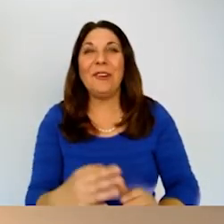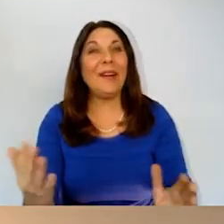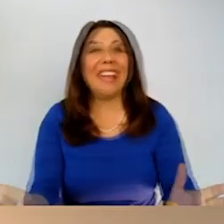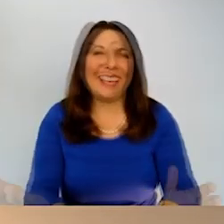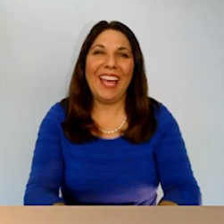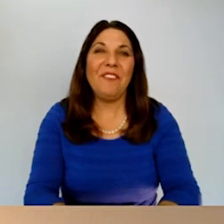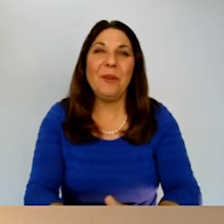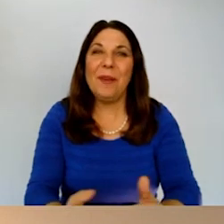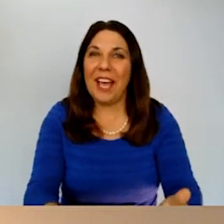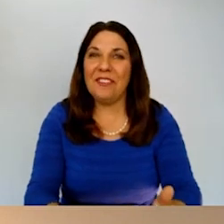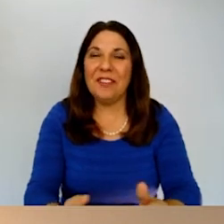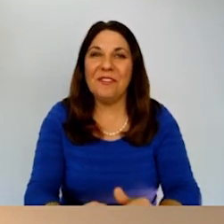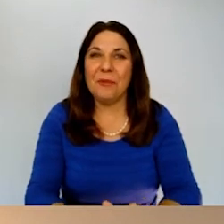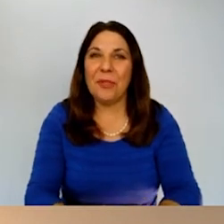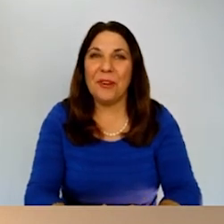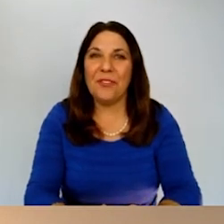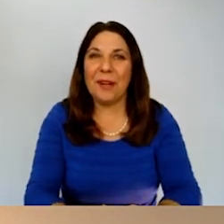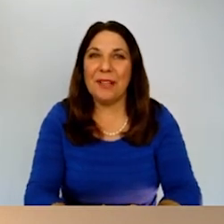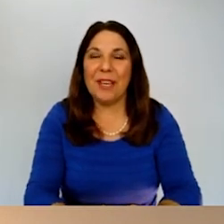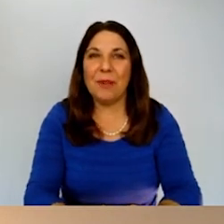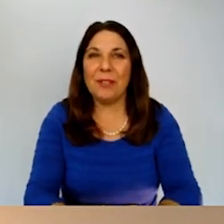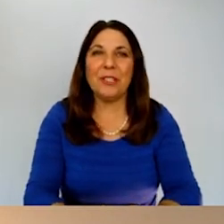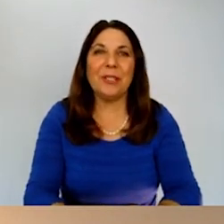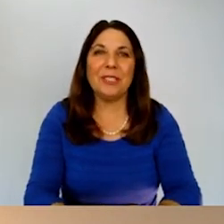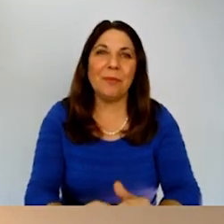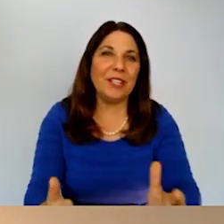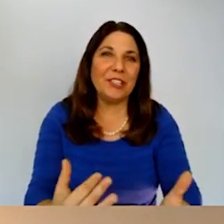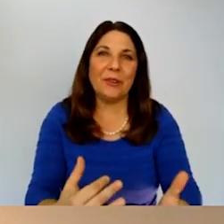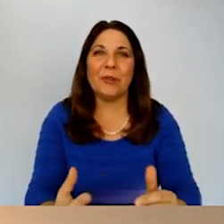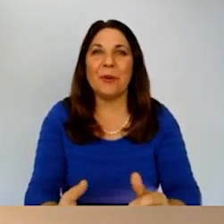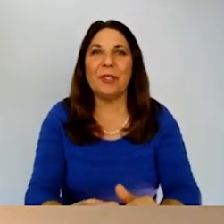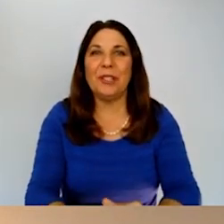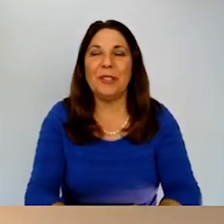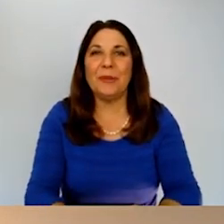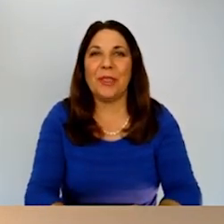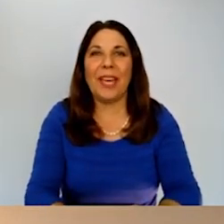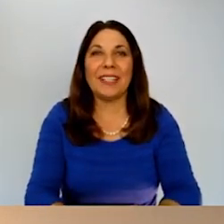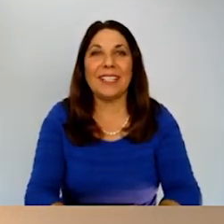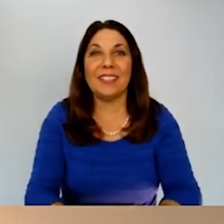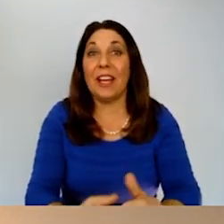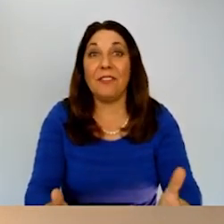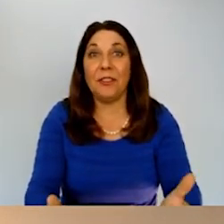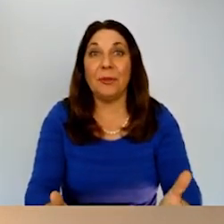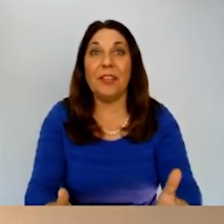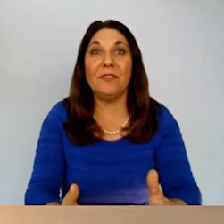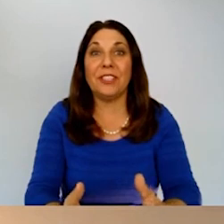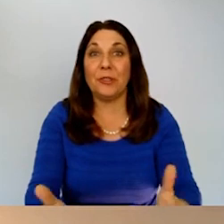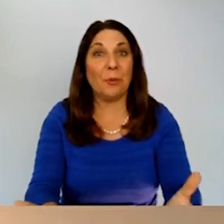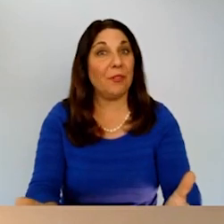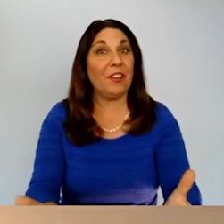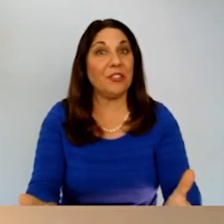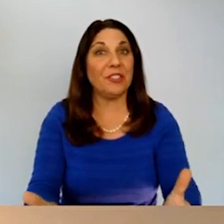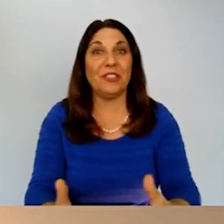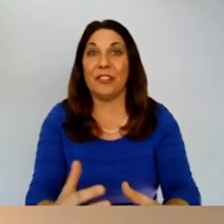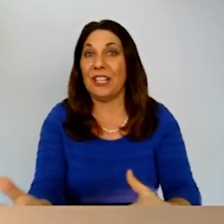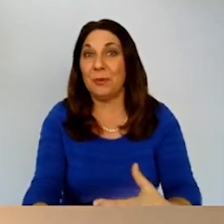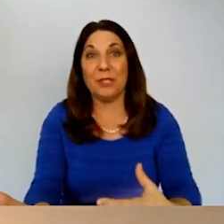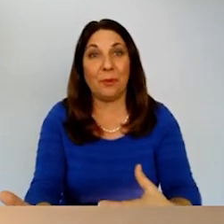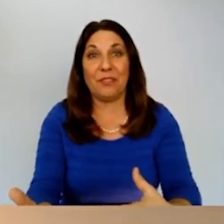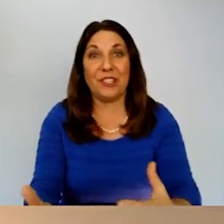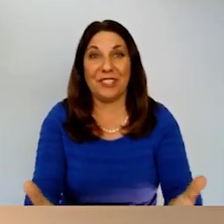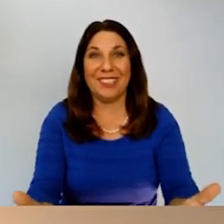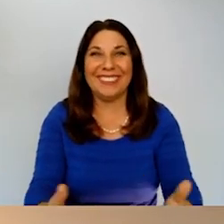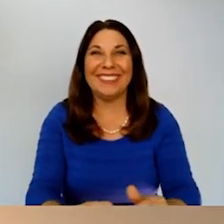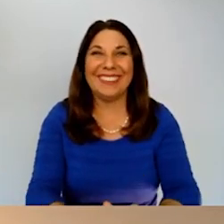I'm great. Have you been having fun with your family? Have you been doing some things you don't normally do with a hectic life you live because you're a professional and your husband's